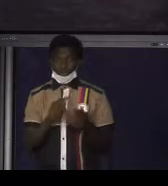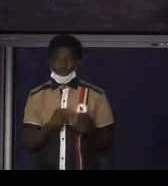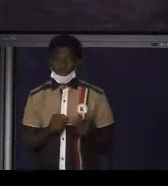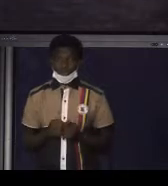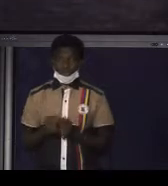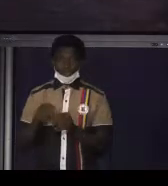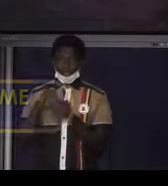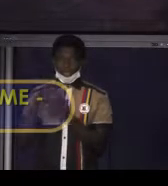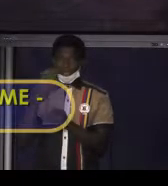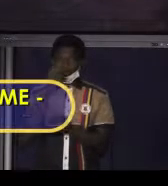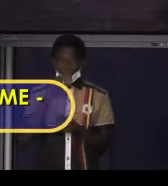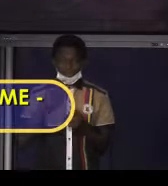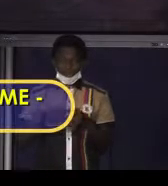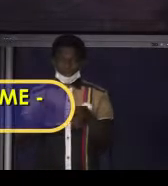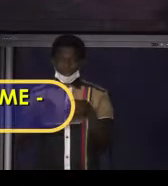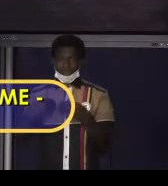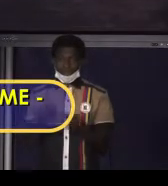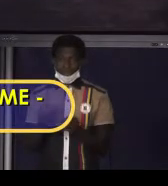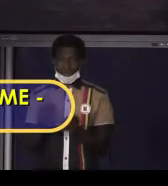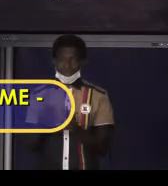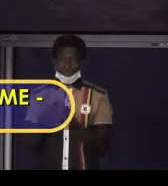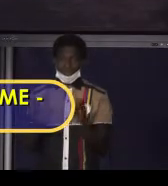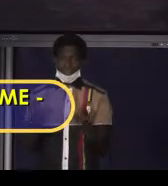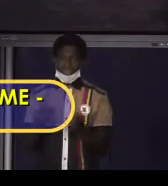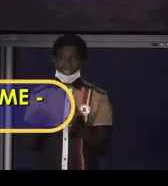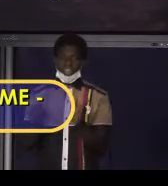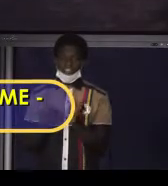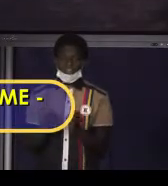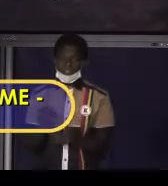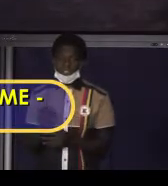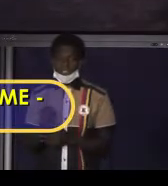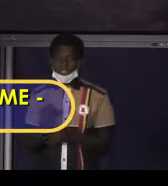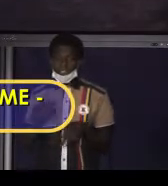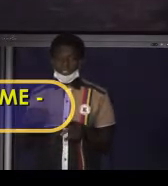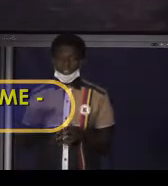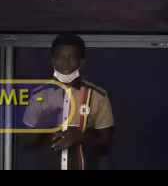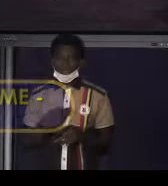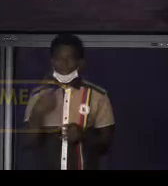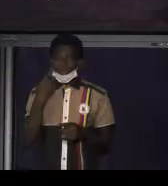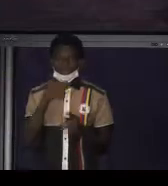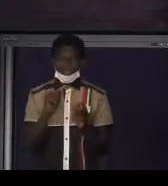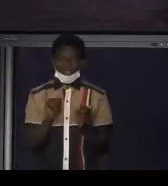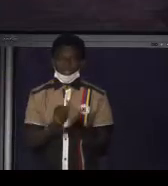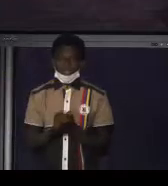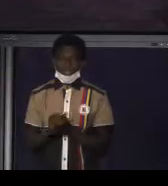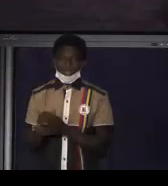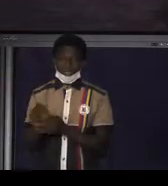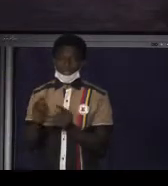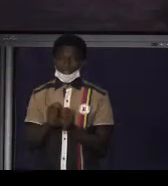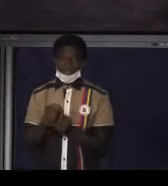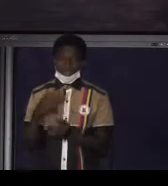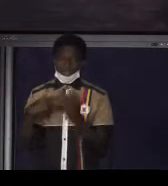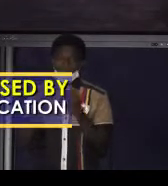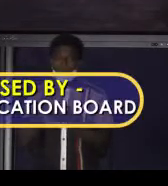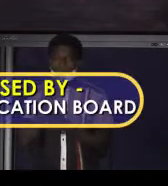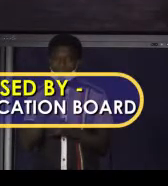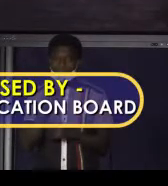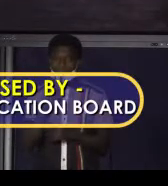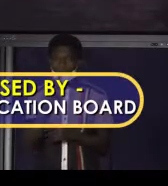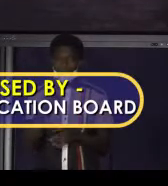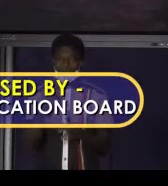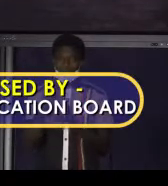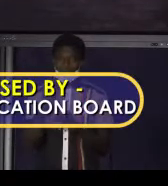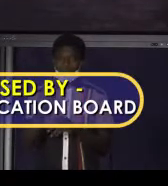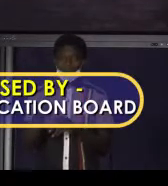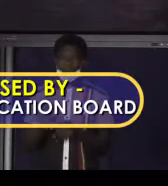in speech to give great emphasis. Let's say that together. Doubles are